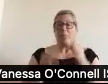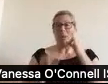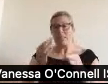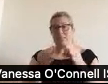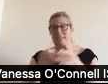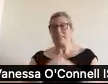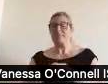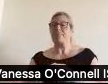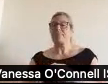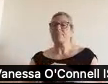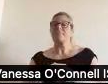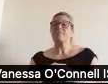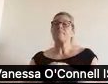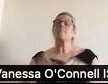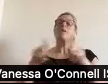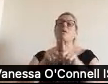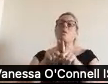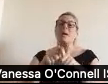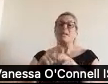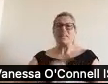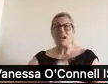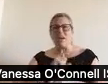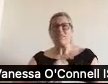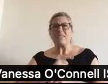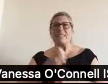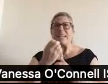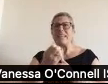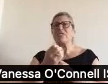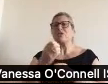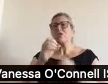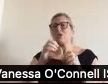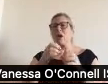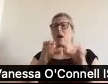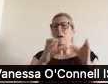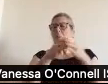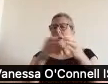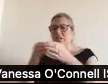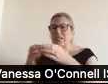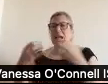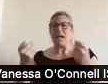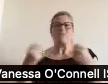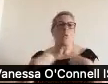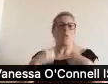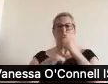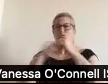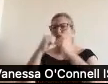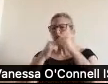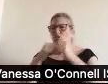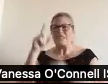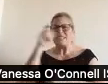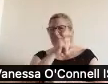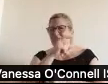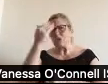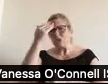on top of this, the confidence, each party in Northern Ireland has its own structure. So it's often difficult to know where to start in terms of